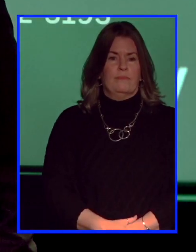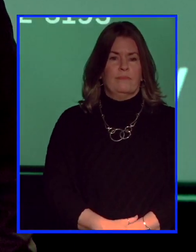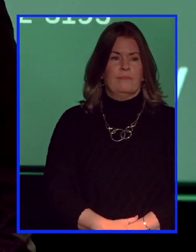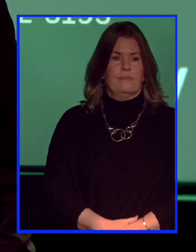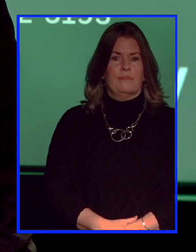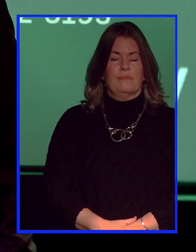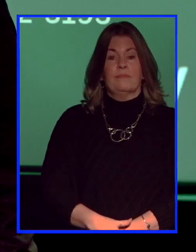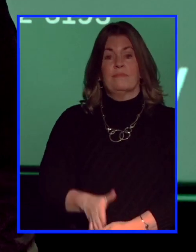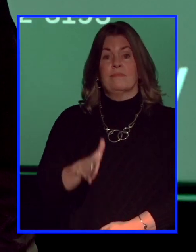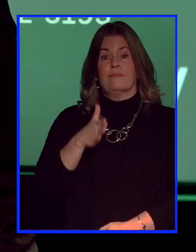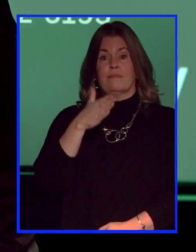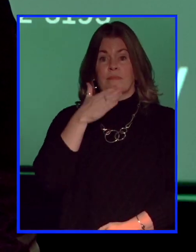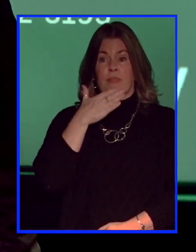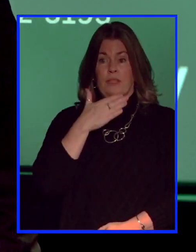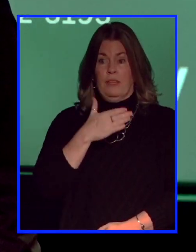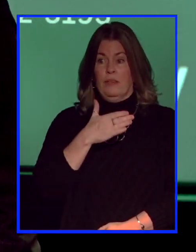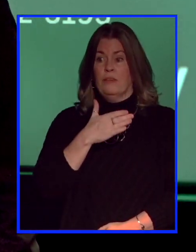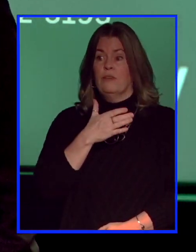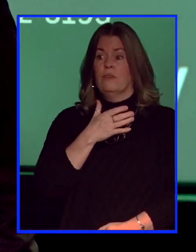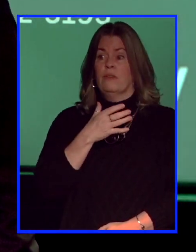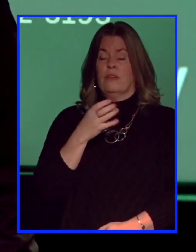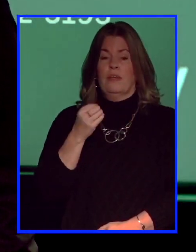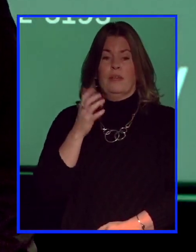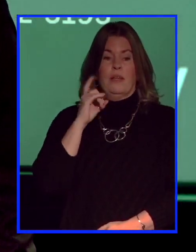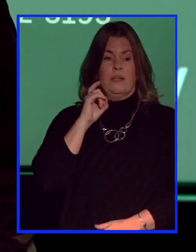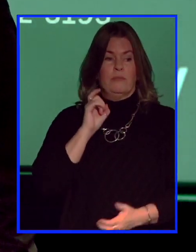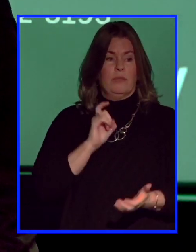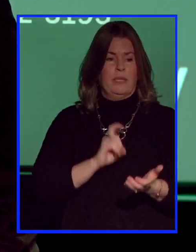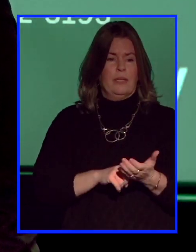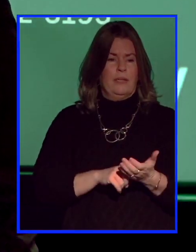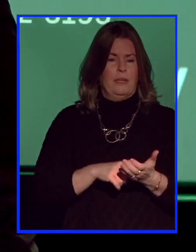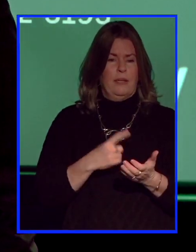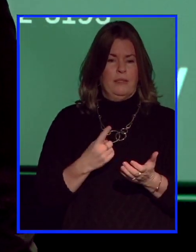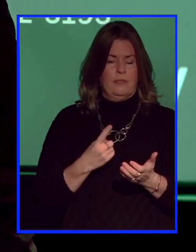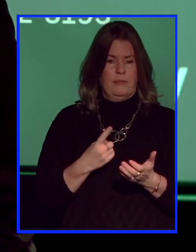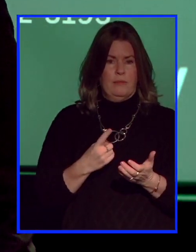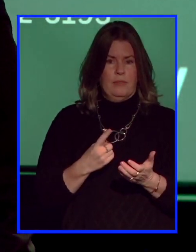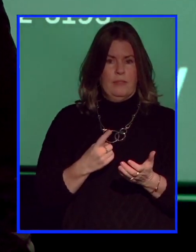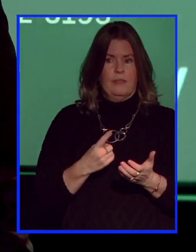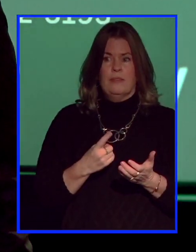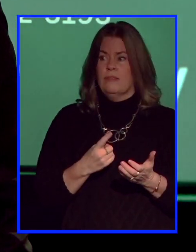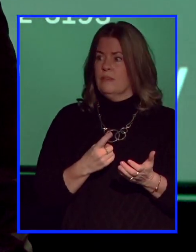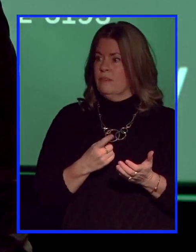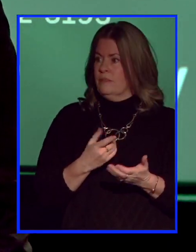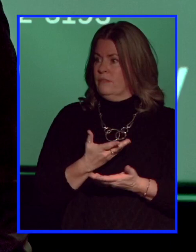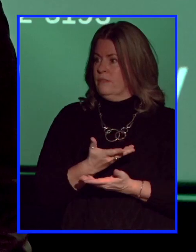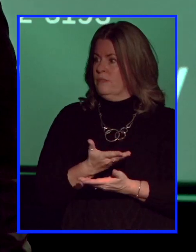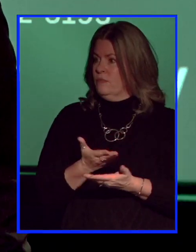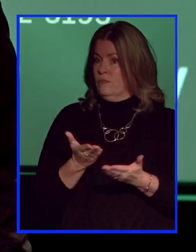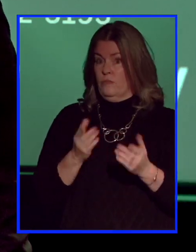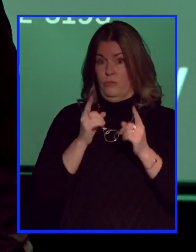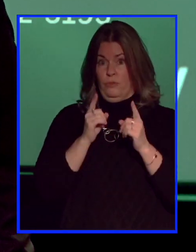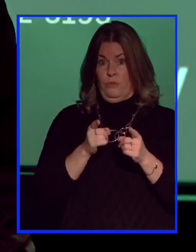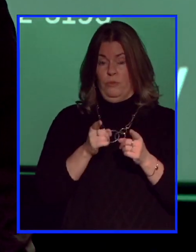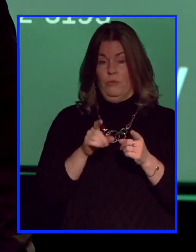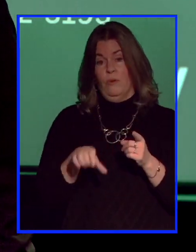And thank you. And I just want to acknowledge something. I mean, the folks, you and